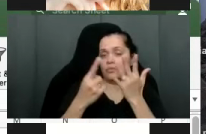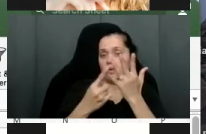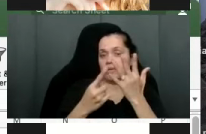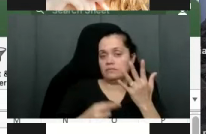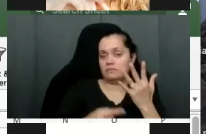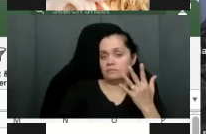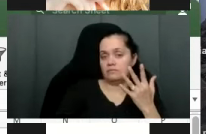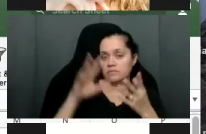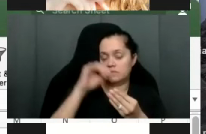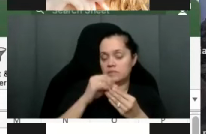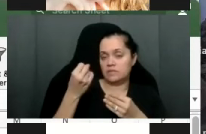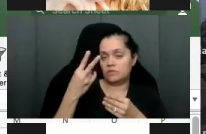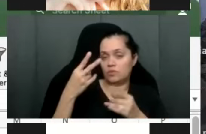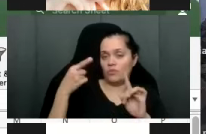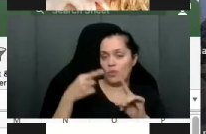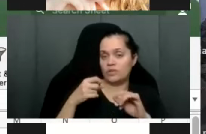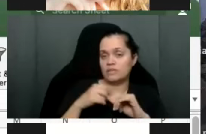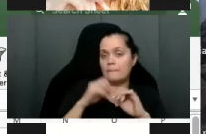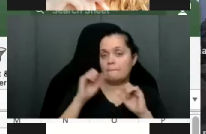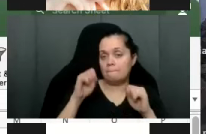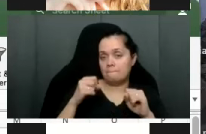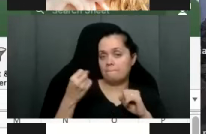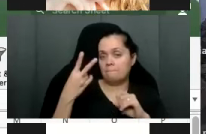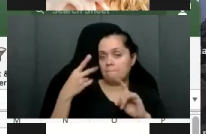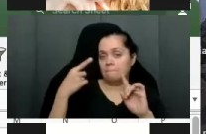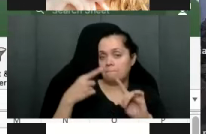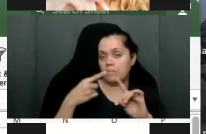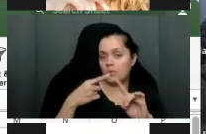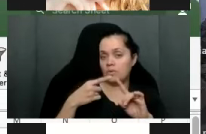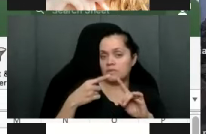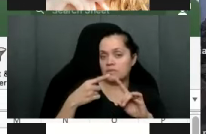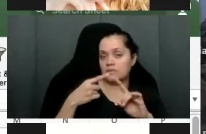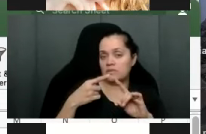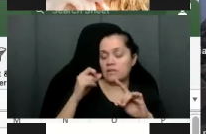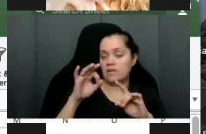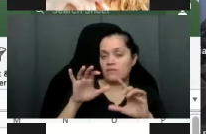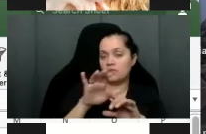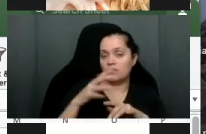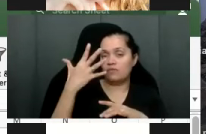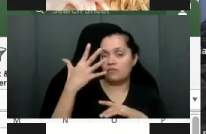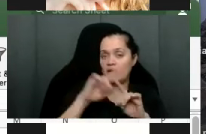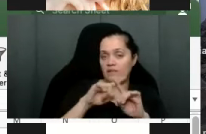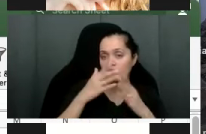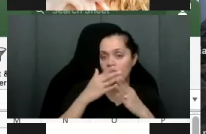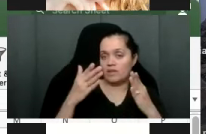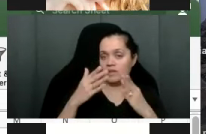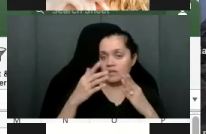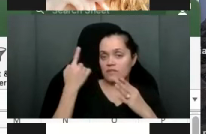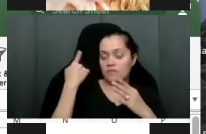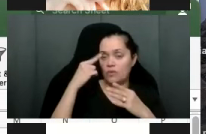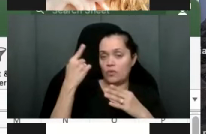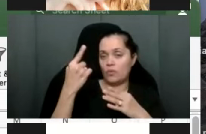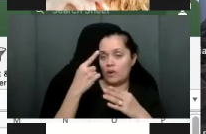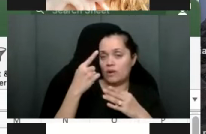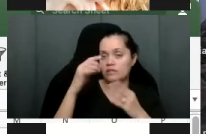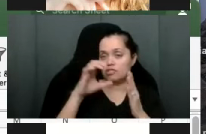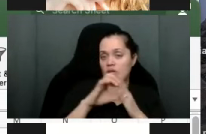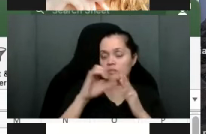which would be 12 points. You could get 12 points if you do 5 different things for 1